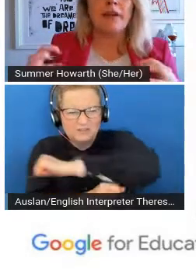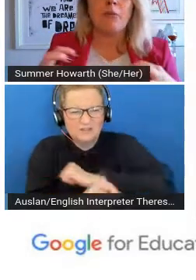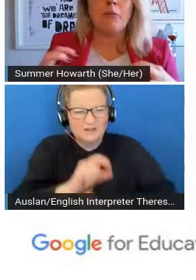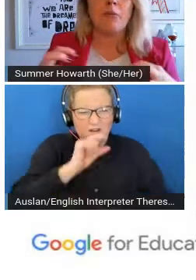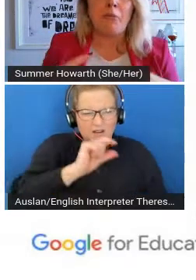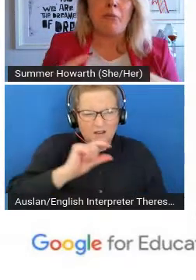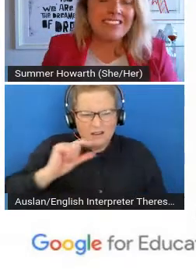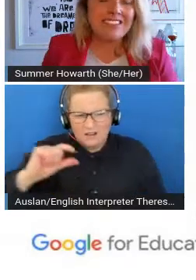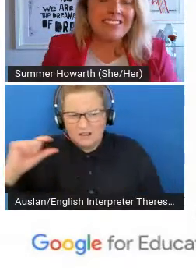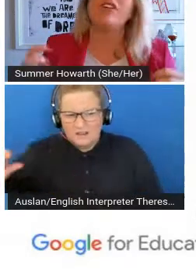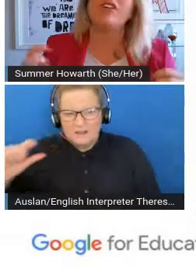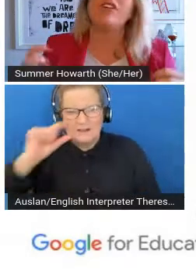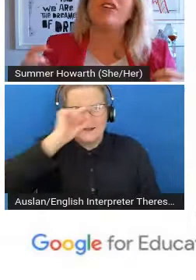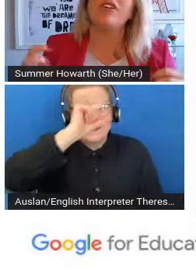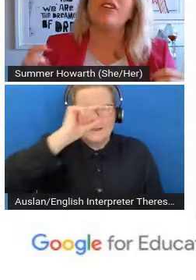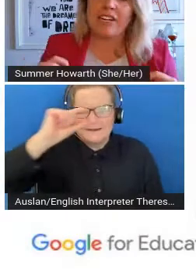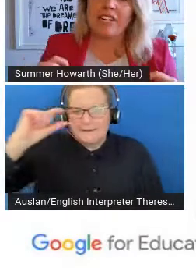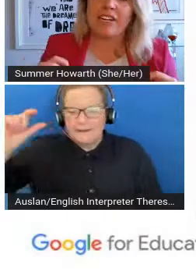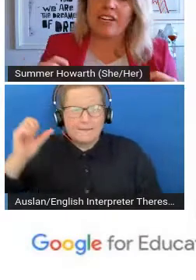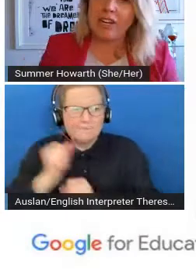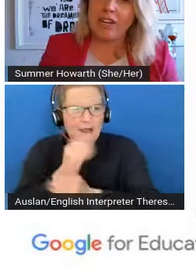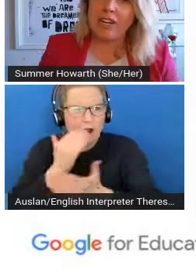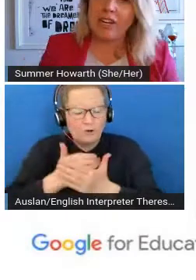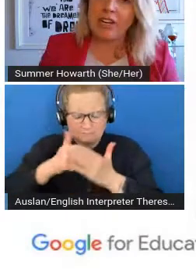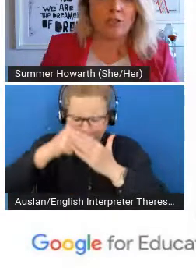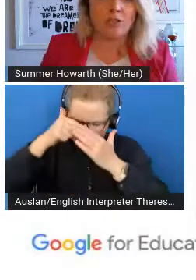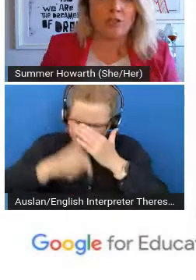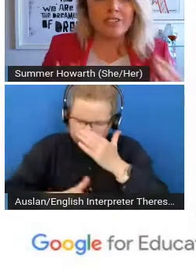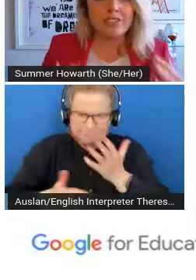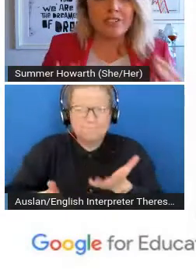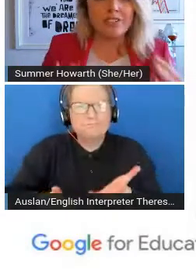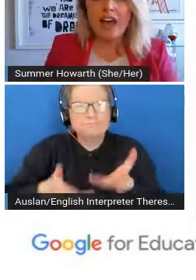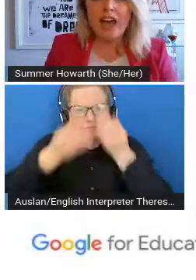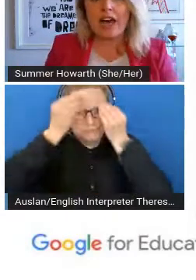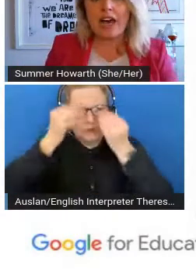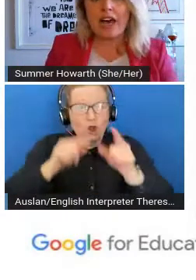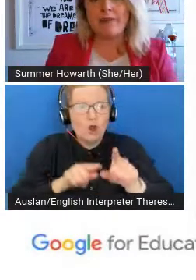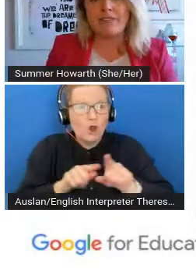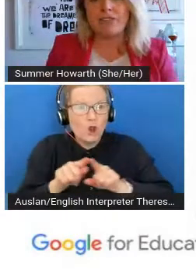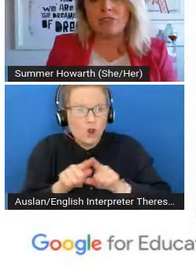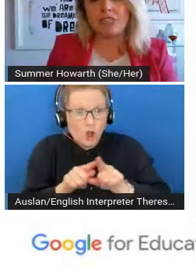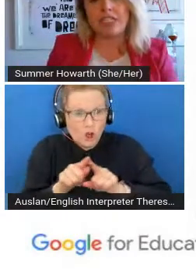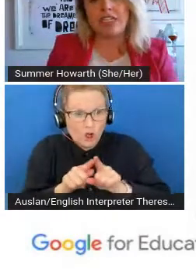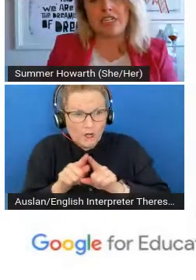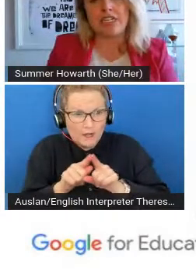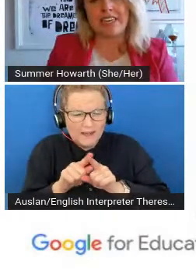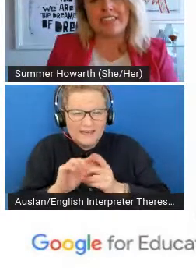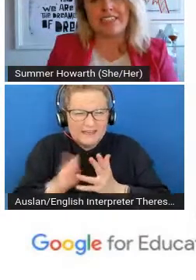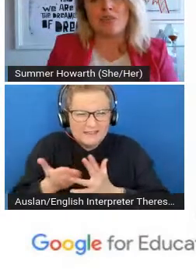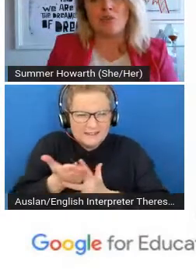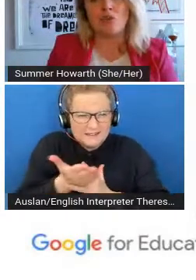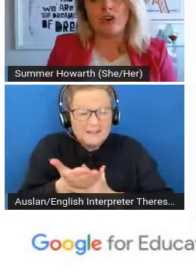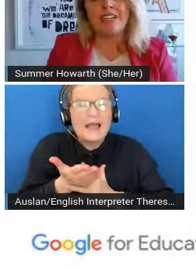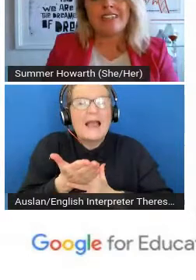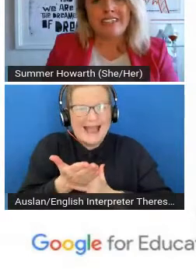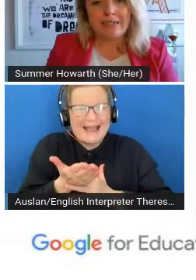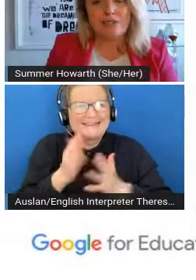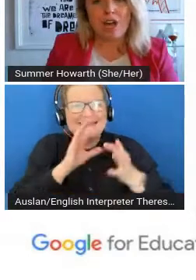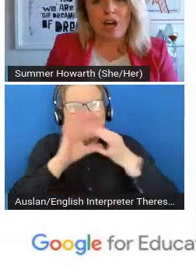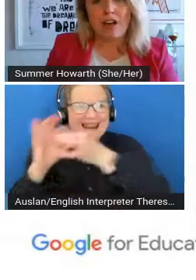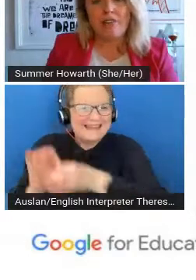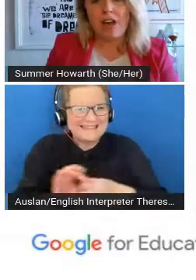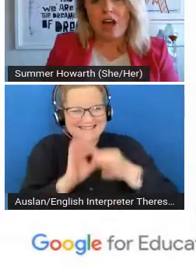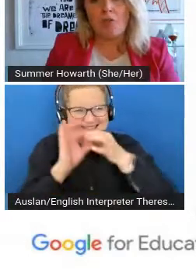deep, pervasive, that it is well connected as well. So if we have a bit of a look in these in a more